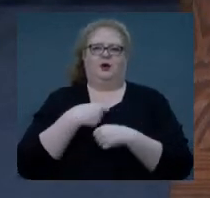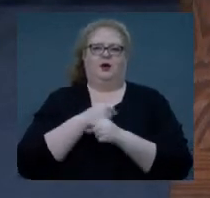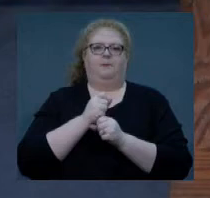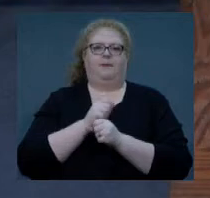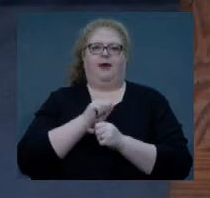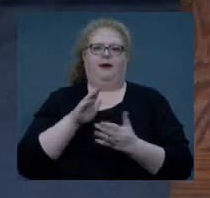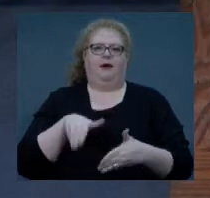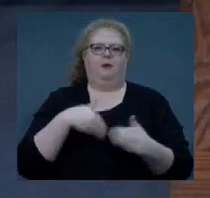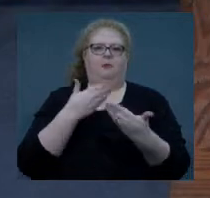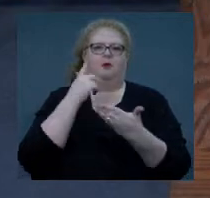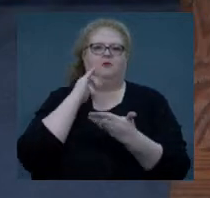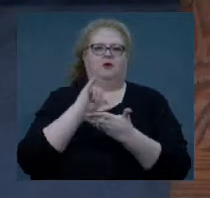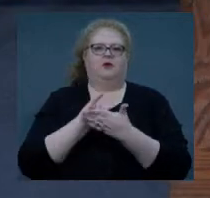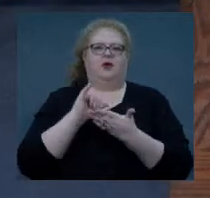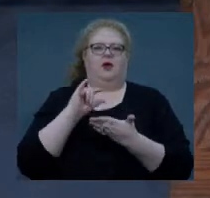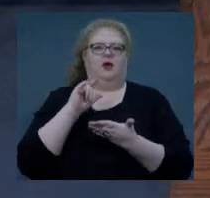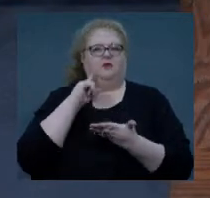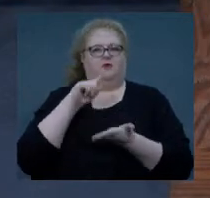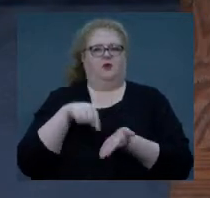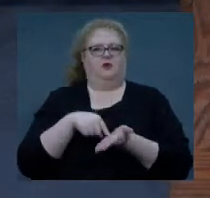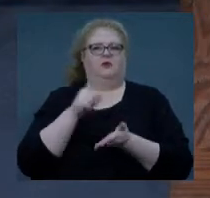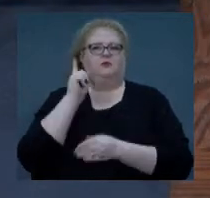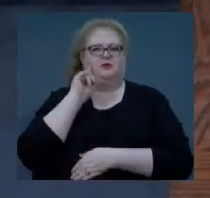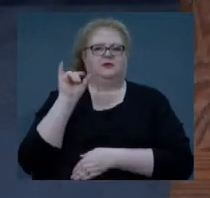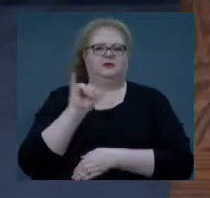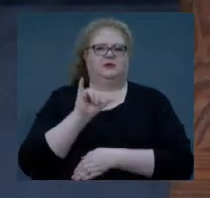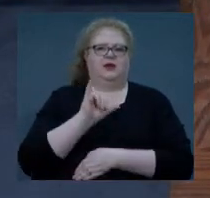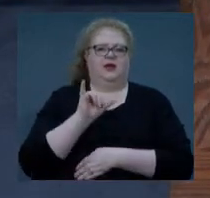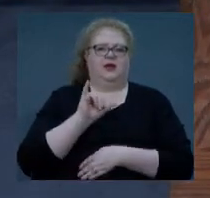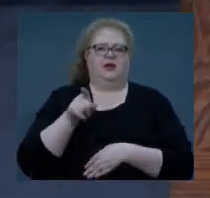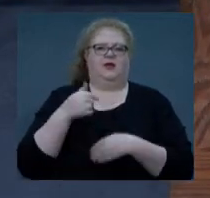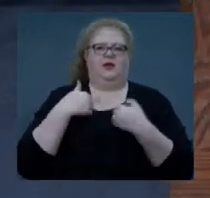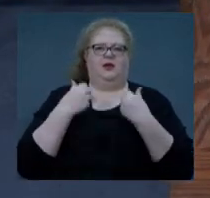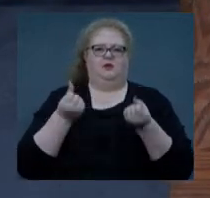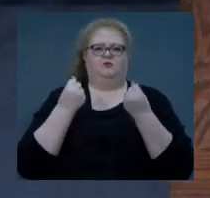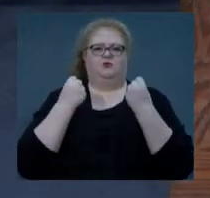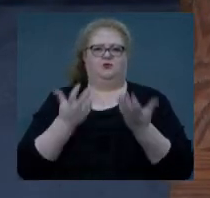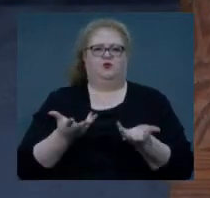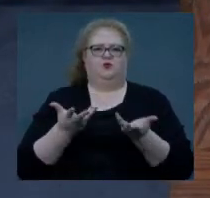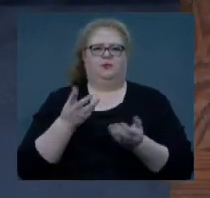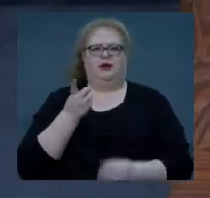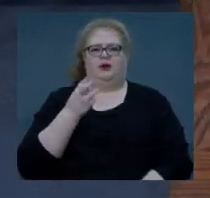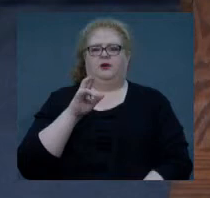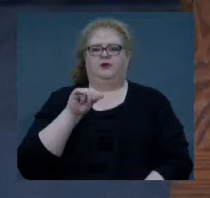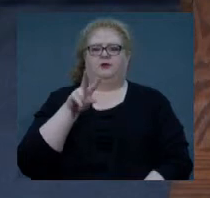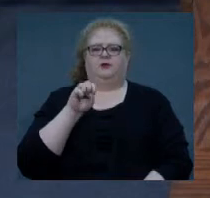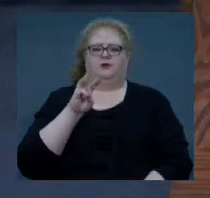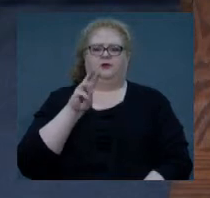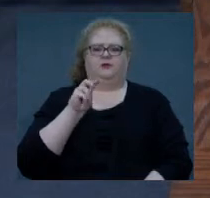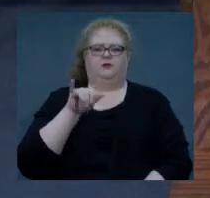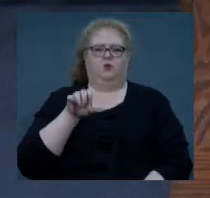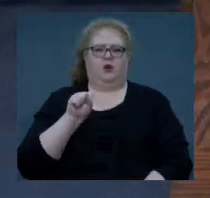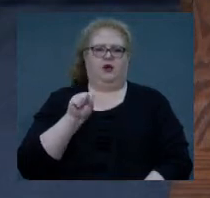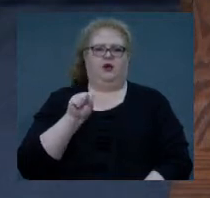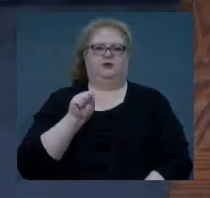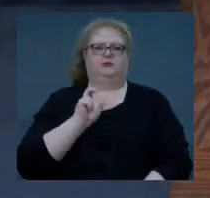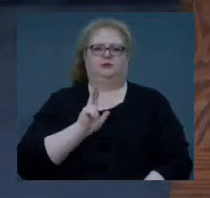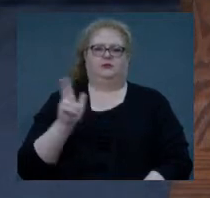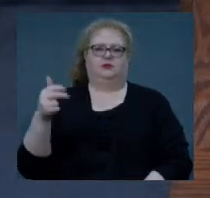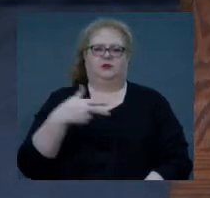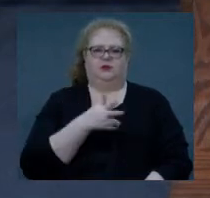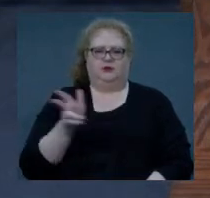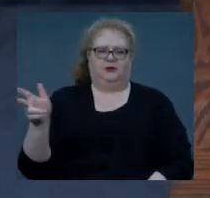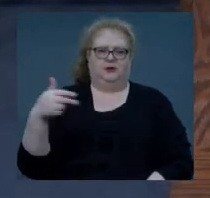this. But it sounds like that they've got too many driveways coming in there, and if you go through